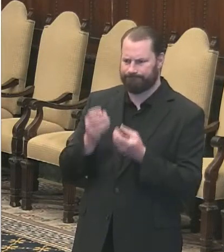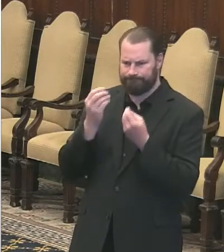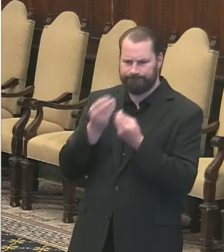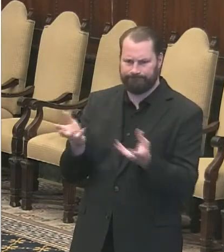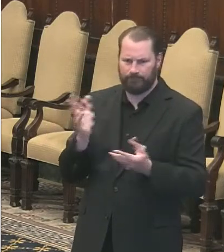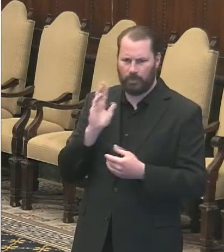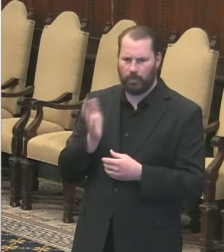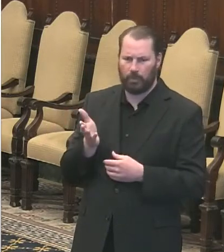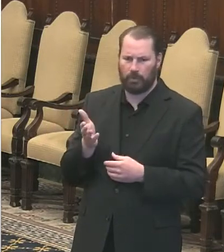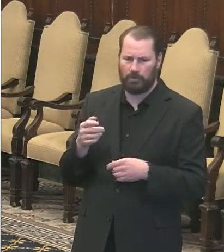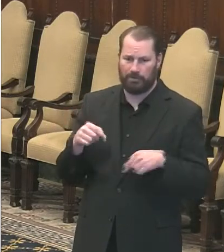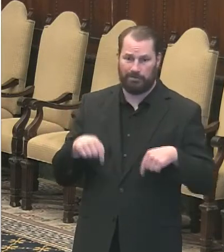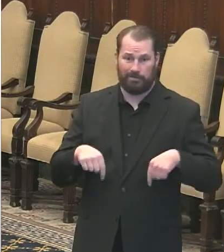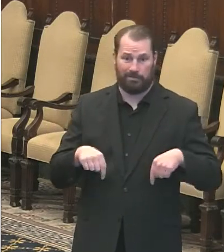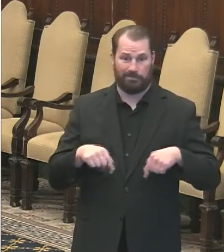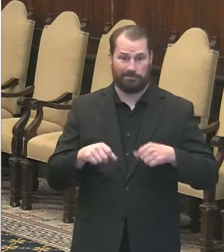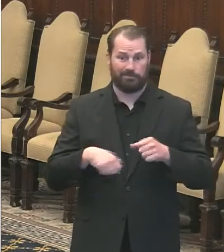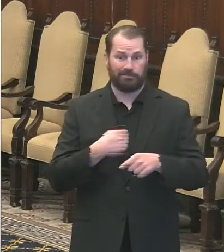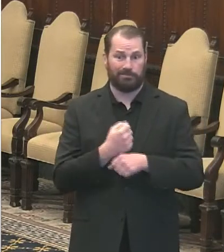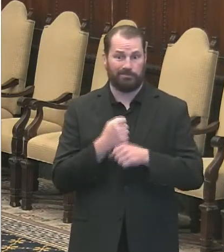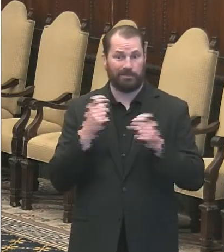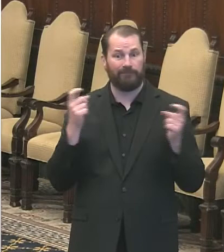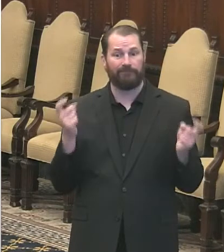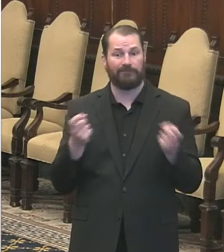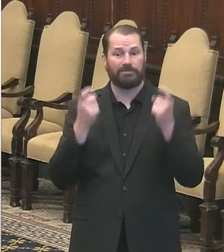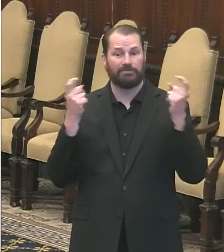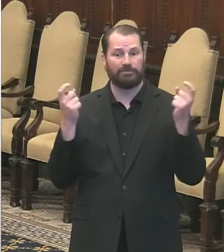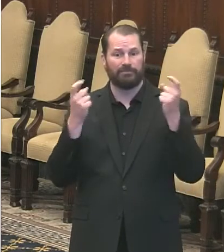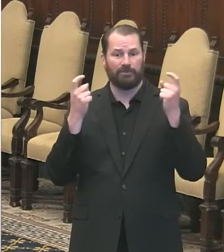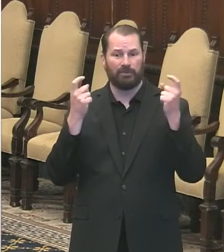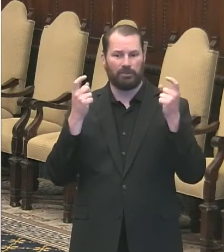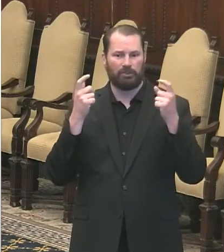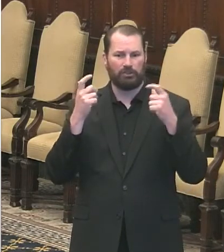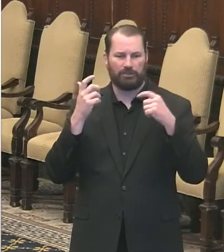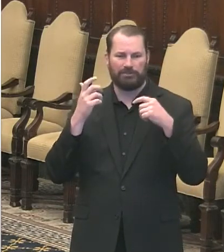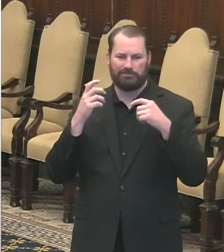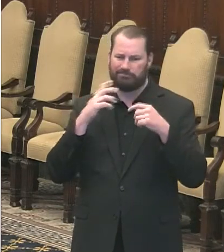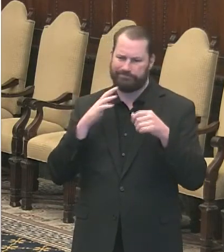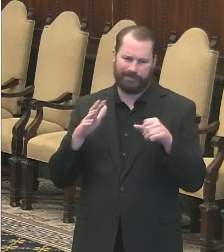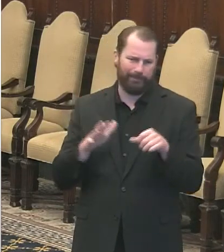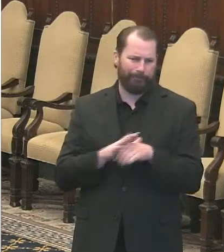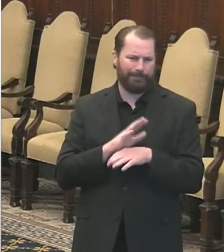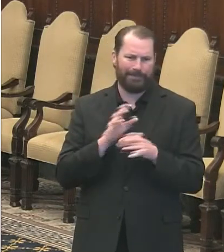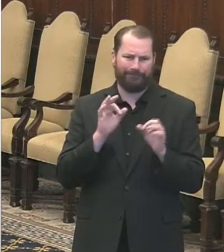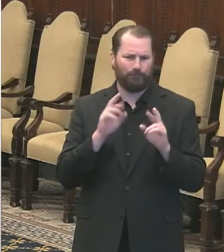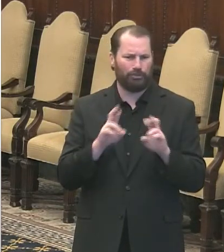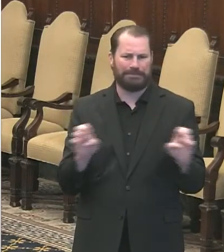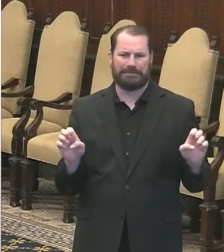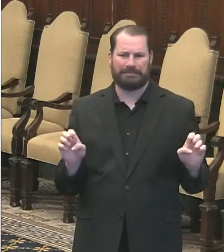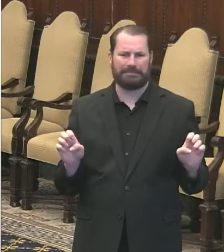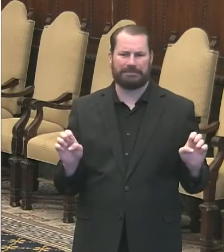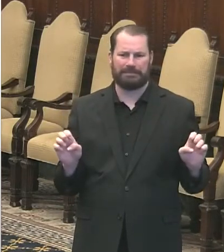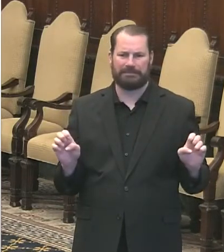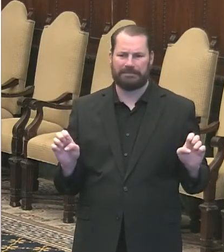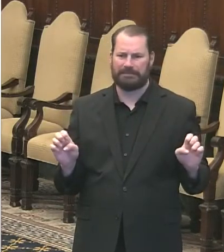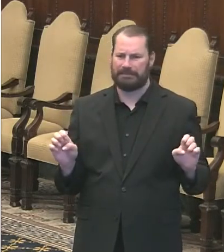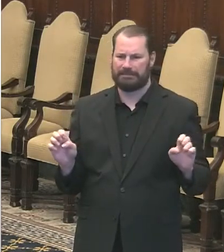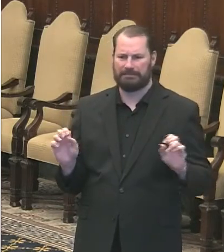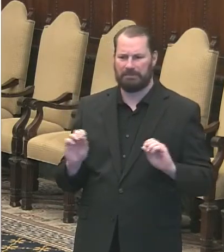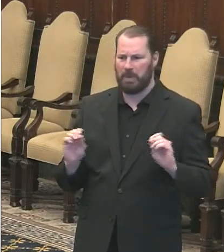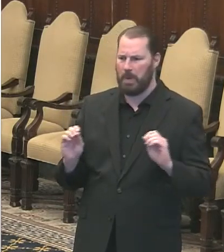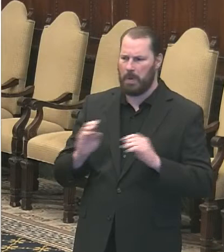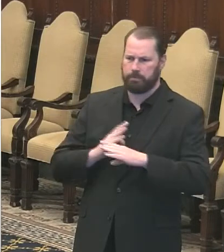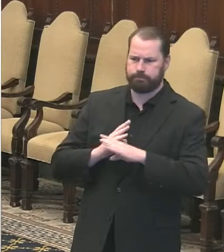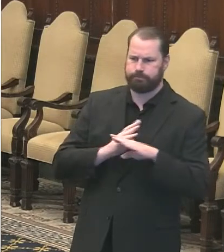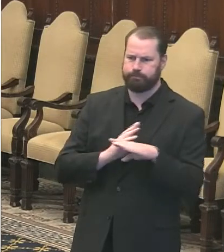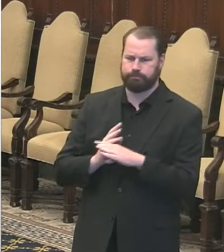year's festival, as with all festivals, will be completely free. So there will be no barrier to, as far as